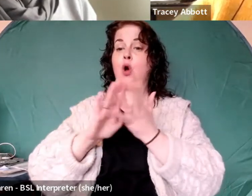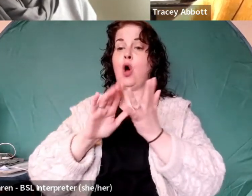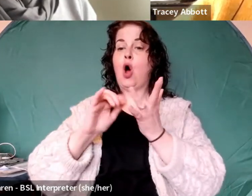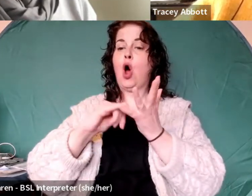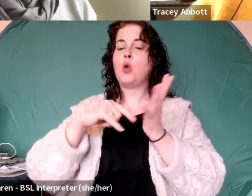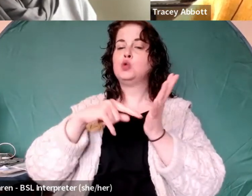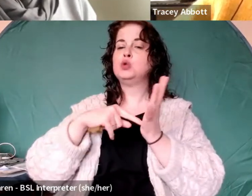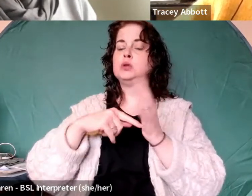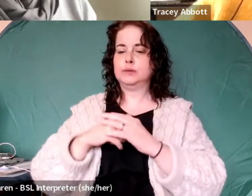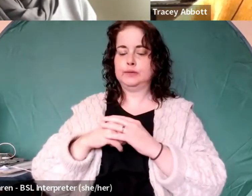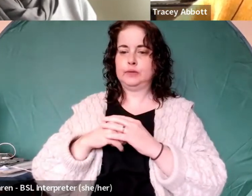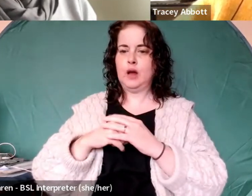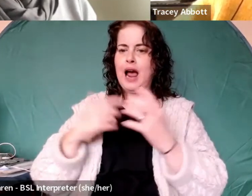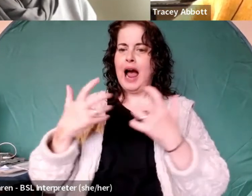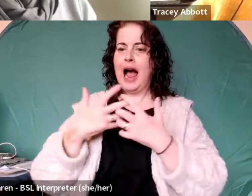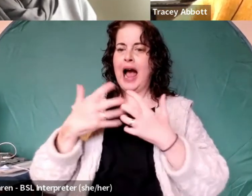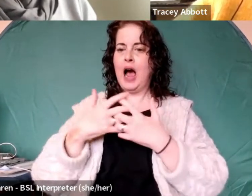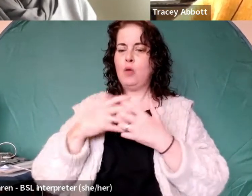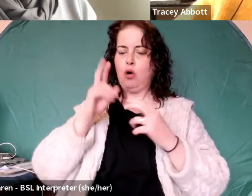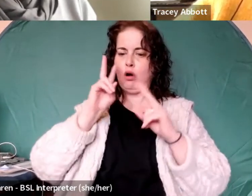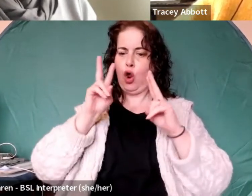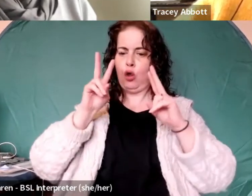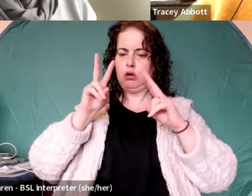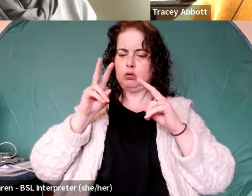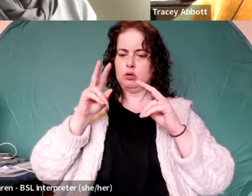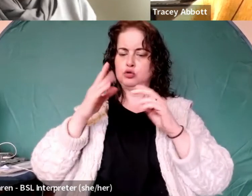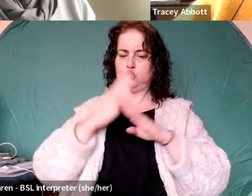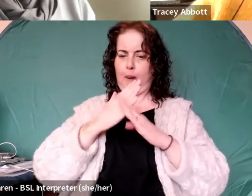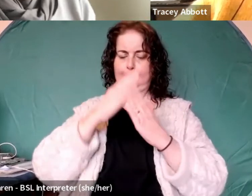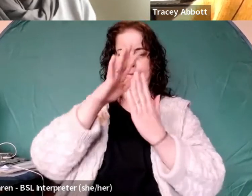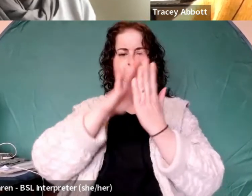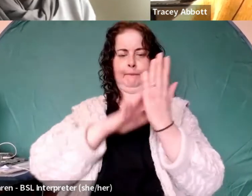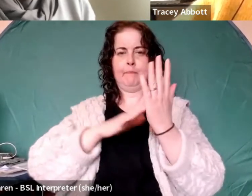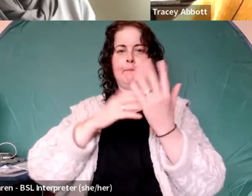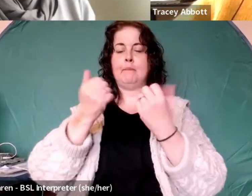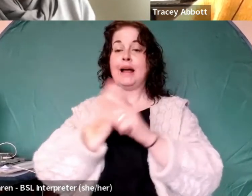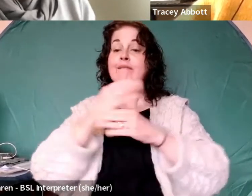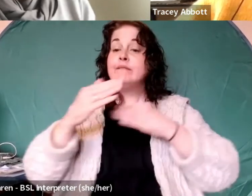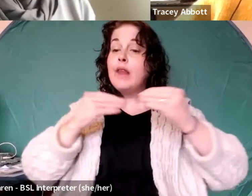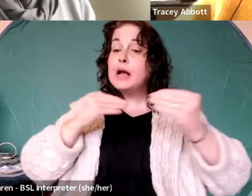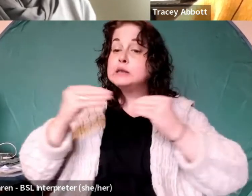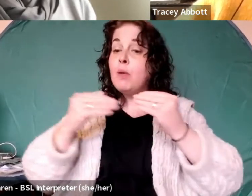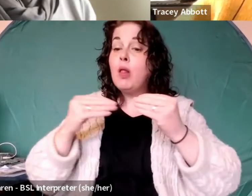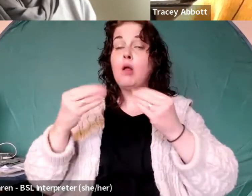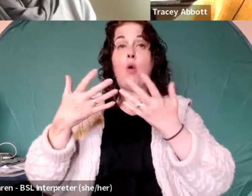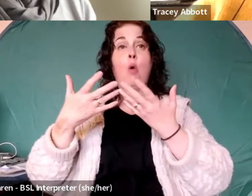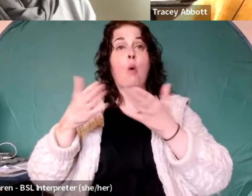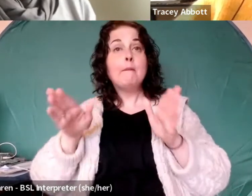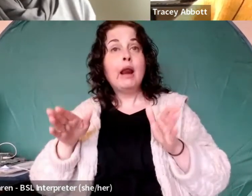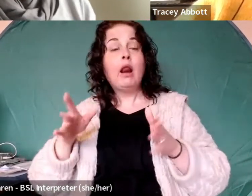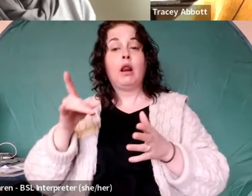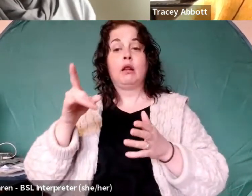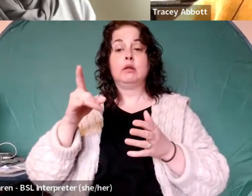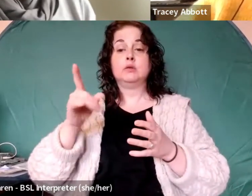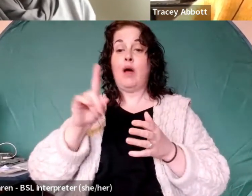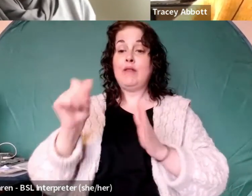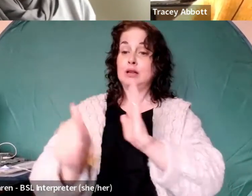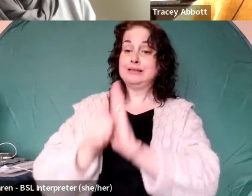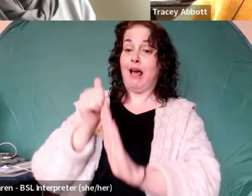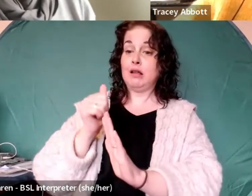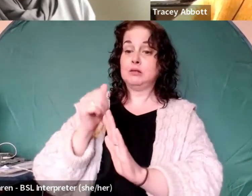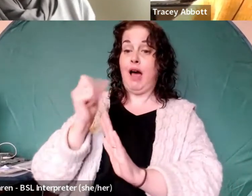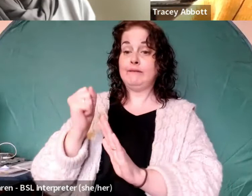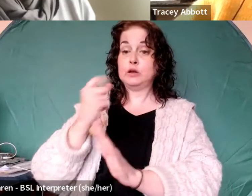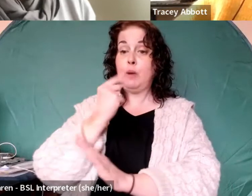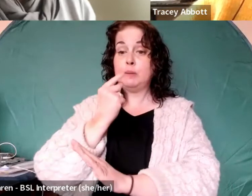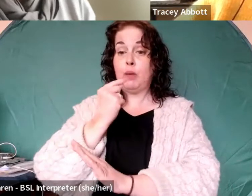how can we really look at this job to make it as flexible and as open to whatever talent is out there as